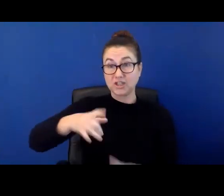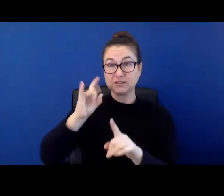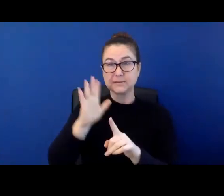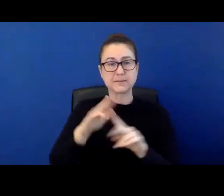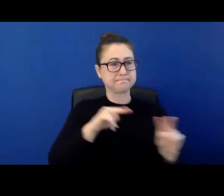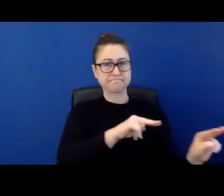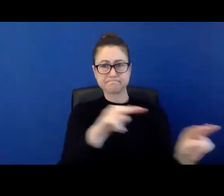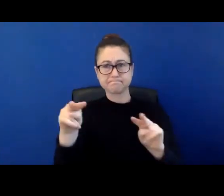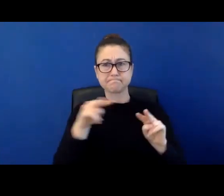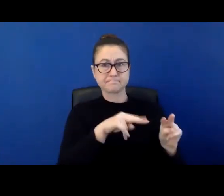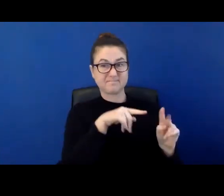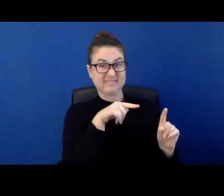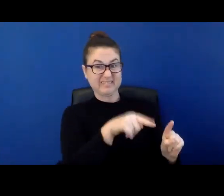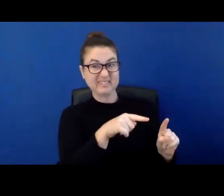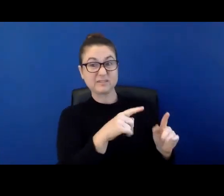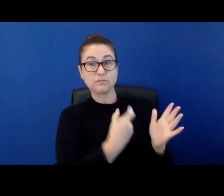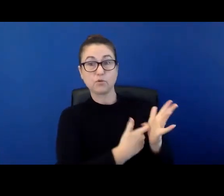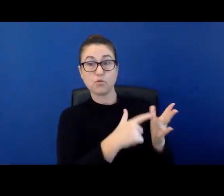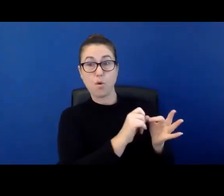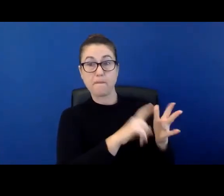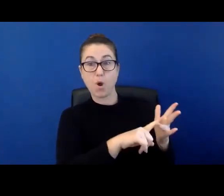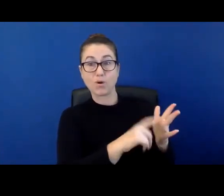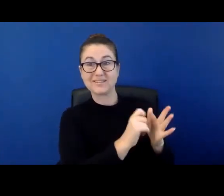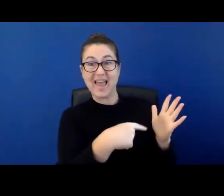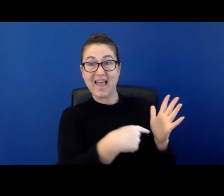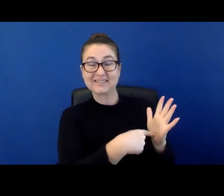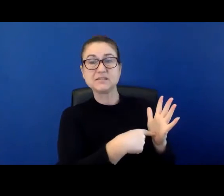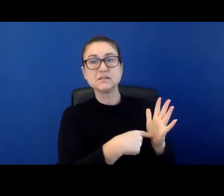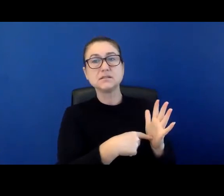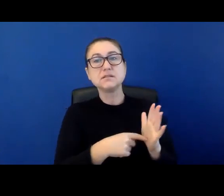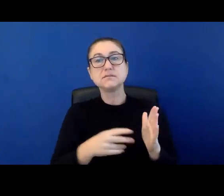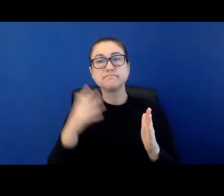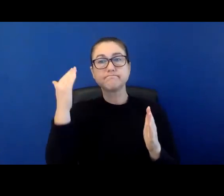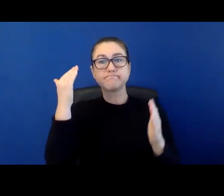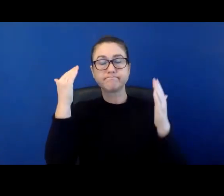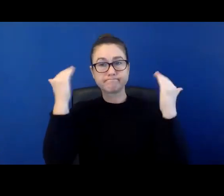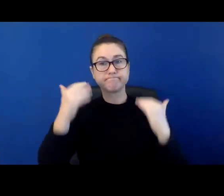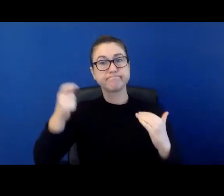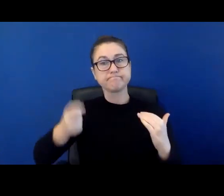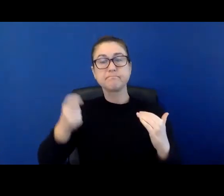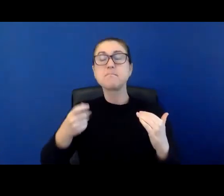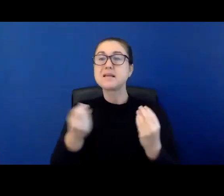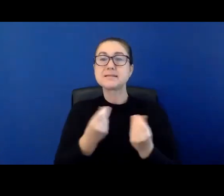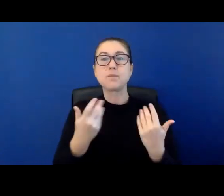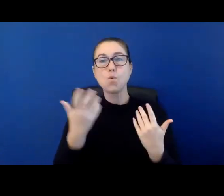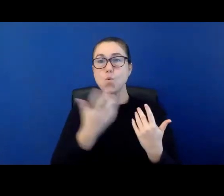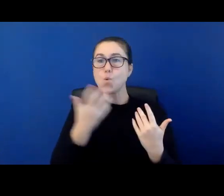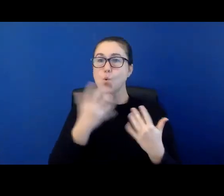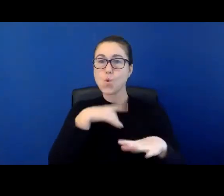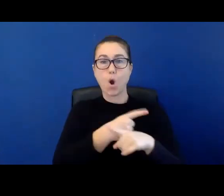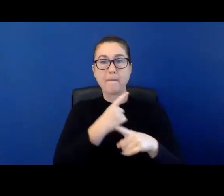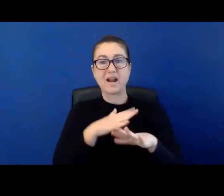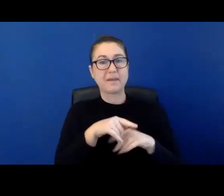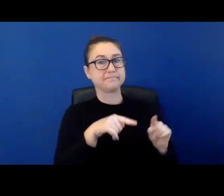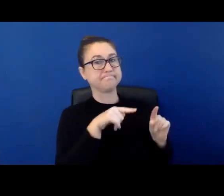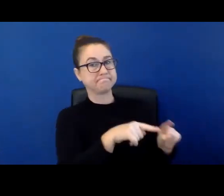the robo-debt settlement made some very critical comments about the use of